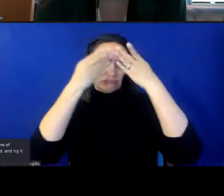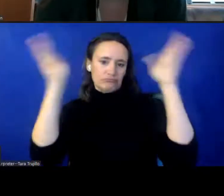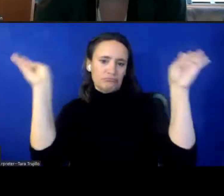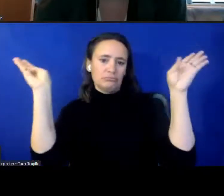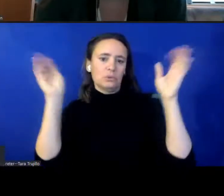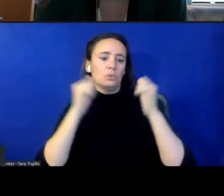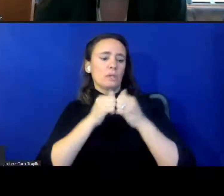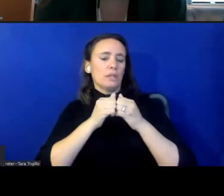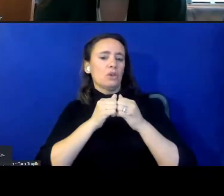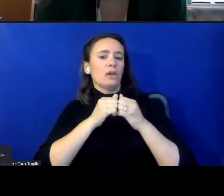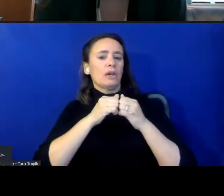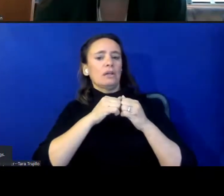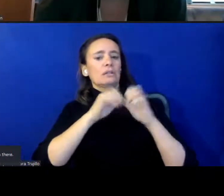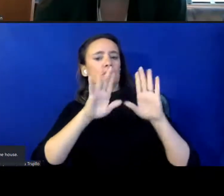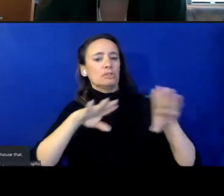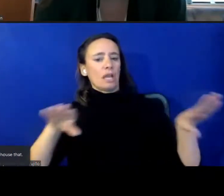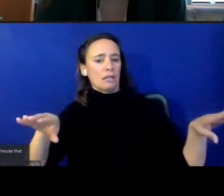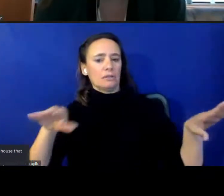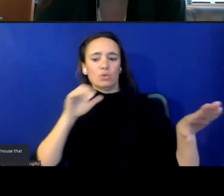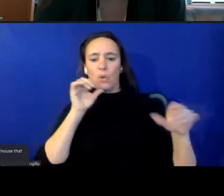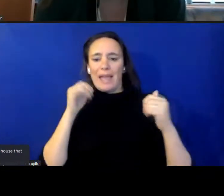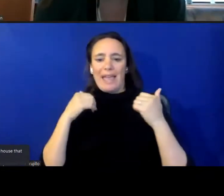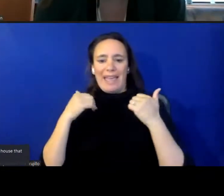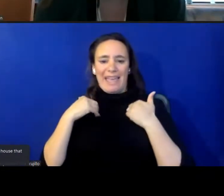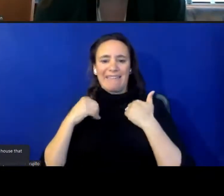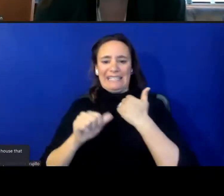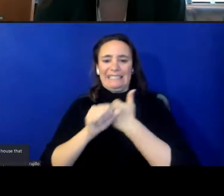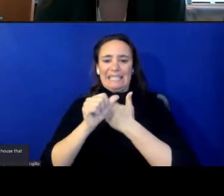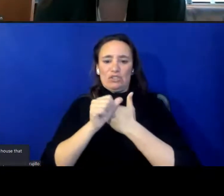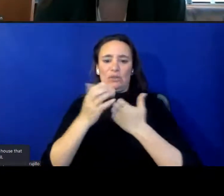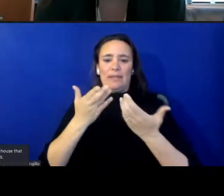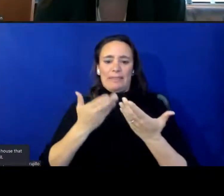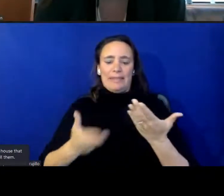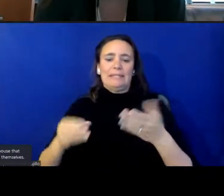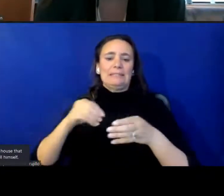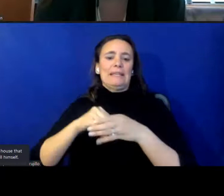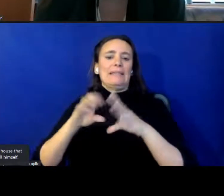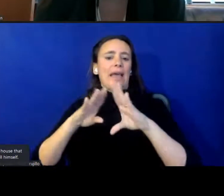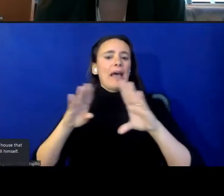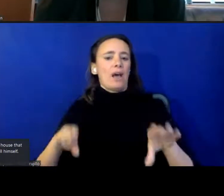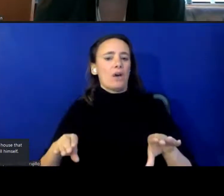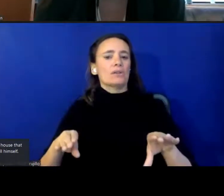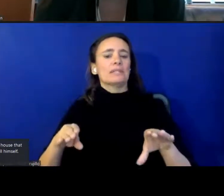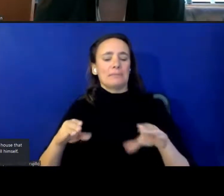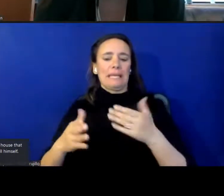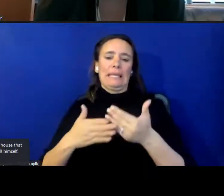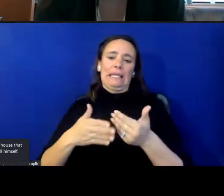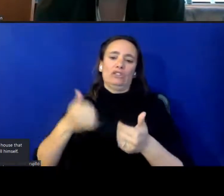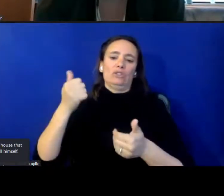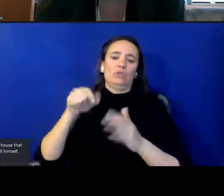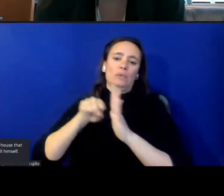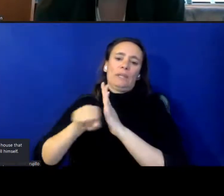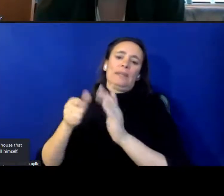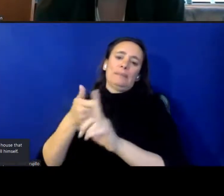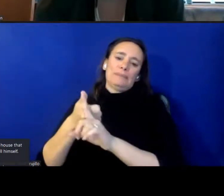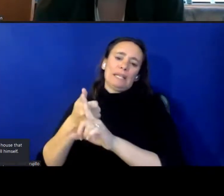to have things in the house that would make it easier for your kid to kill himself if that's what they want to do.